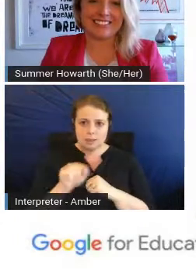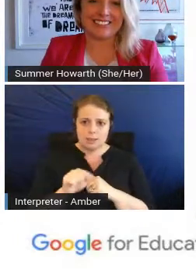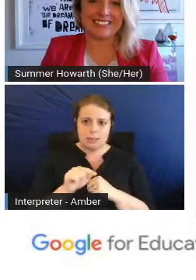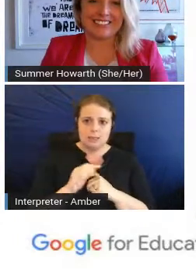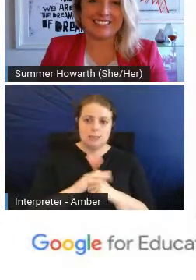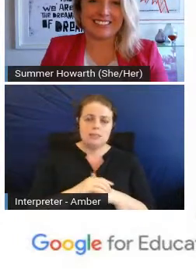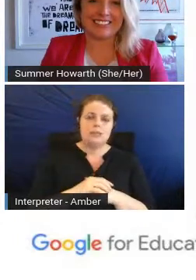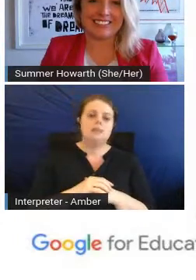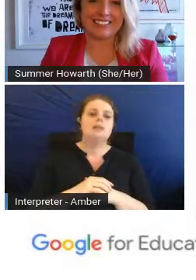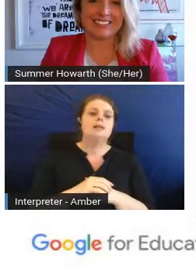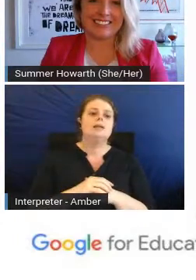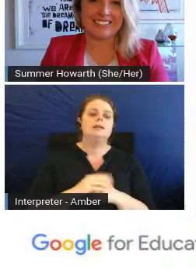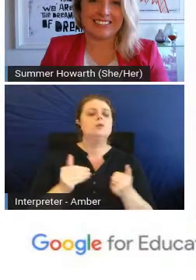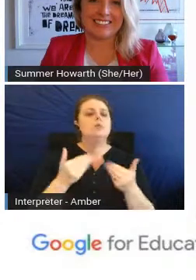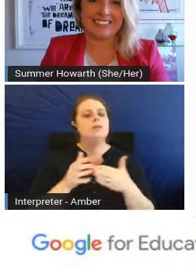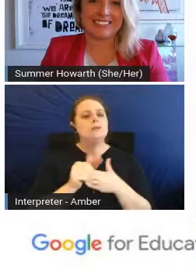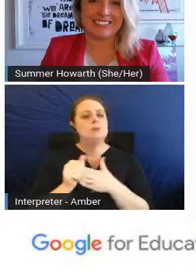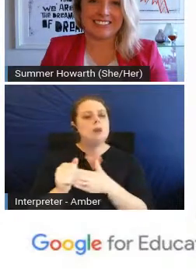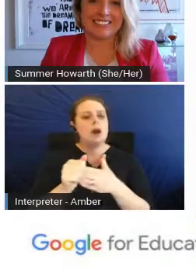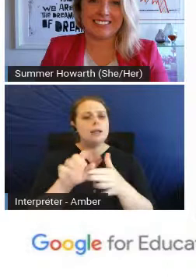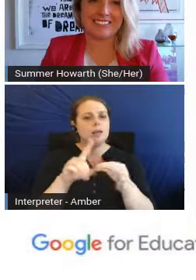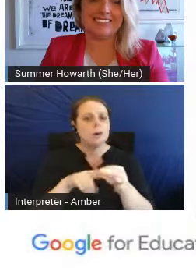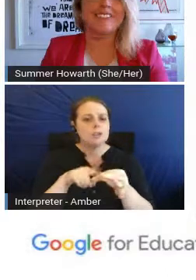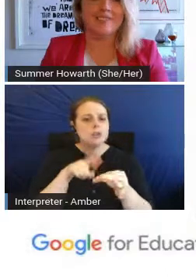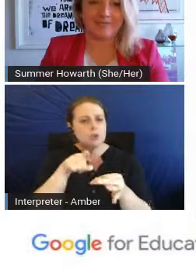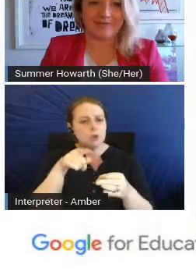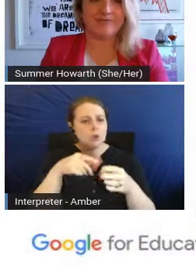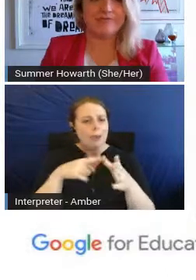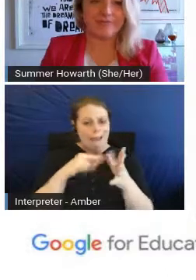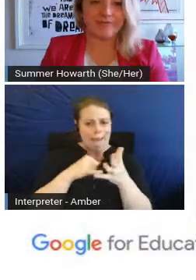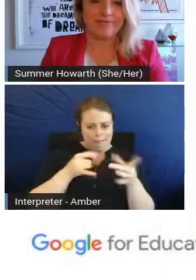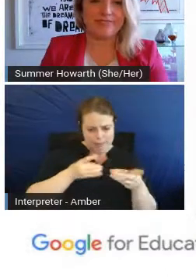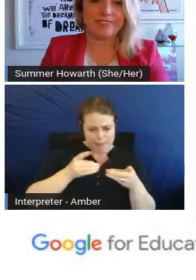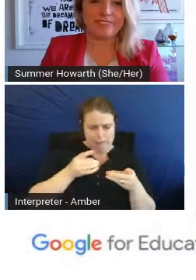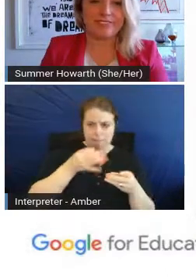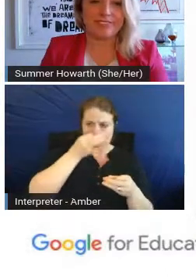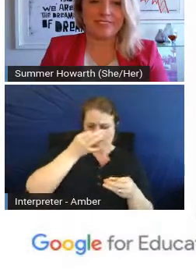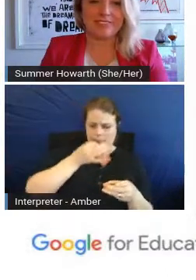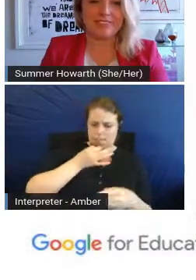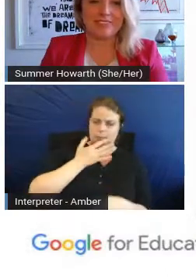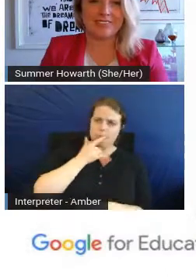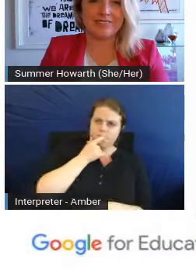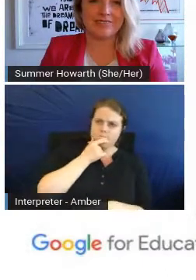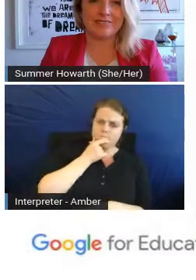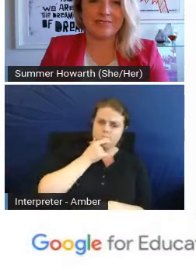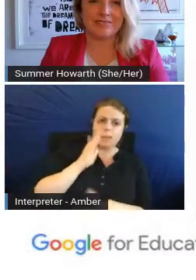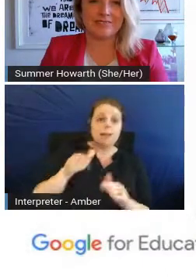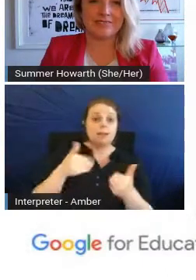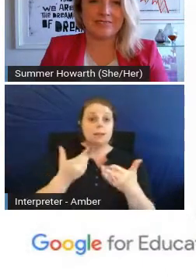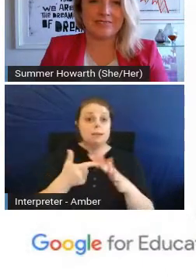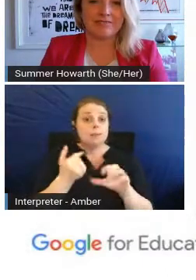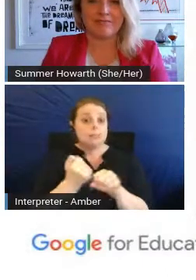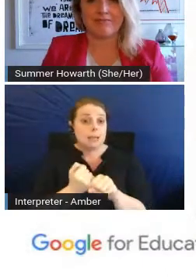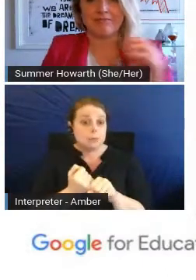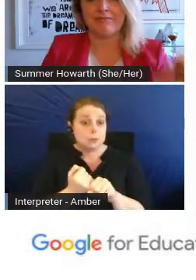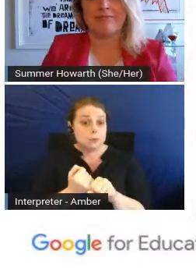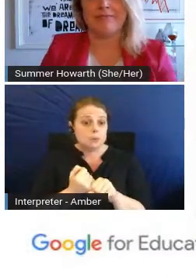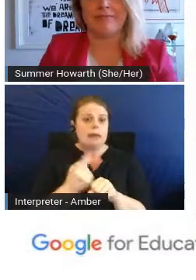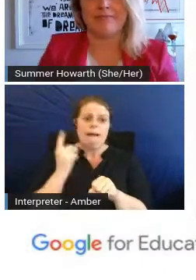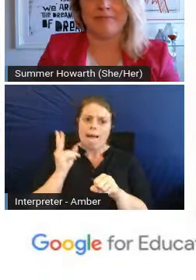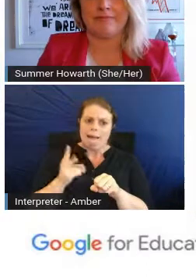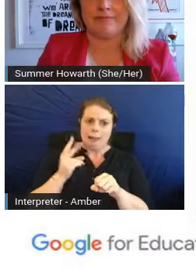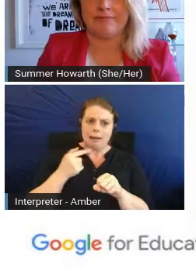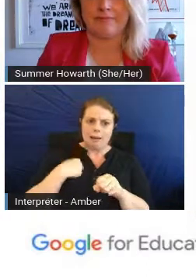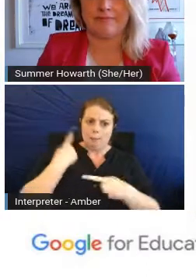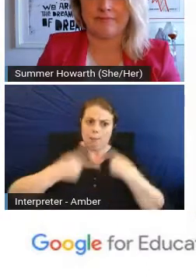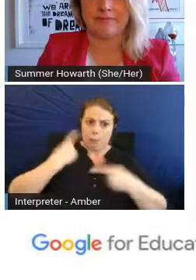guiding questions that as a designer, you might ask yourself. And then we give you some examples. And as I say, I'm going to go through this relatively quickly, and then I'm